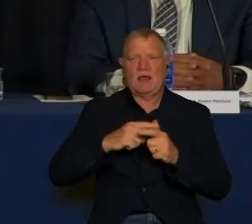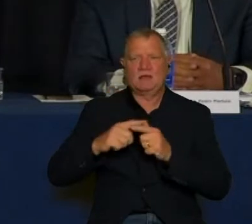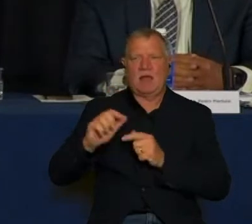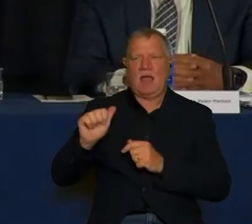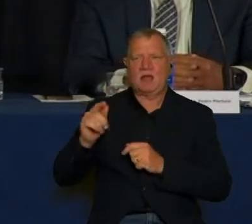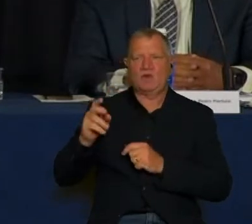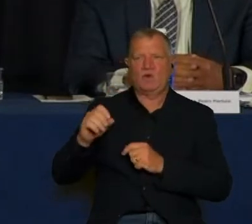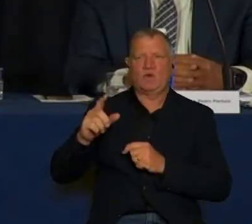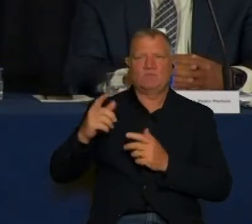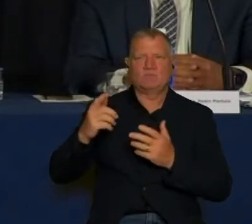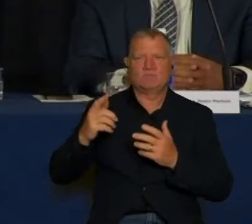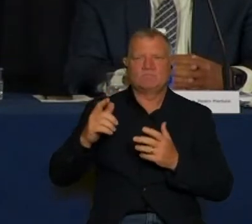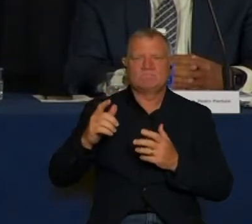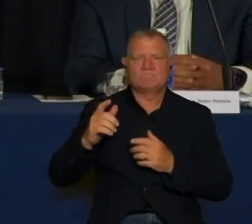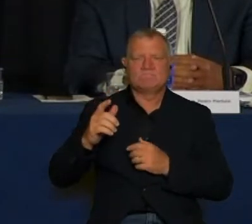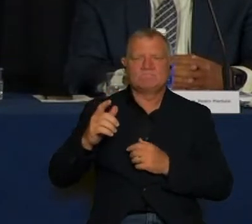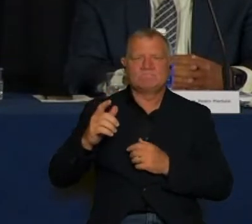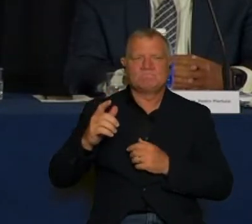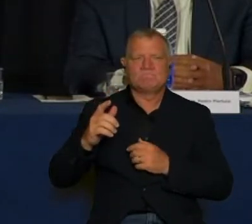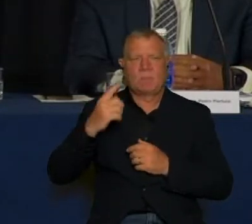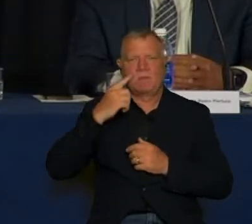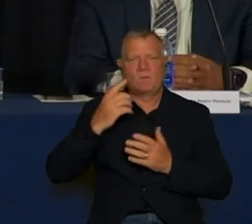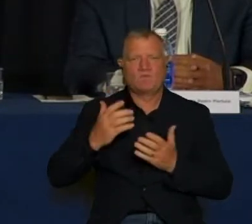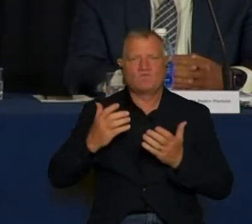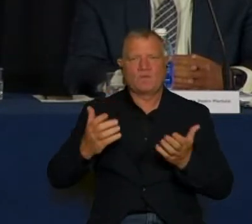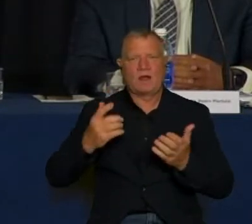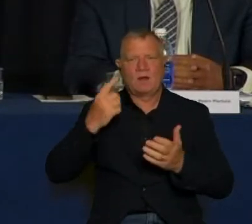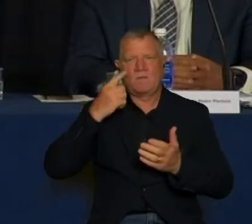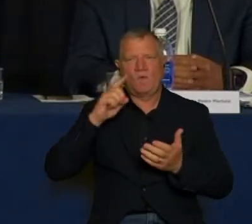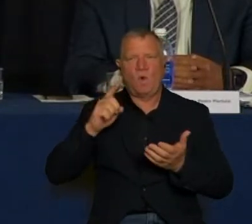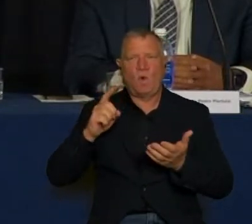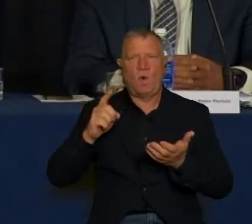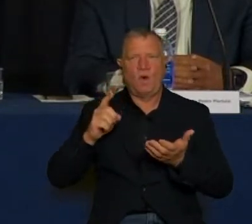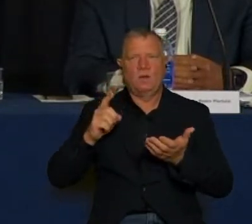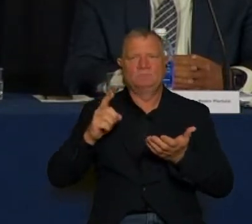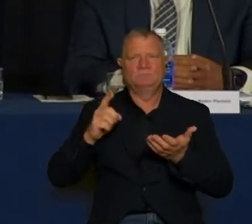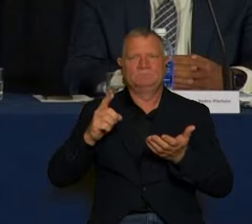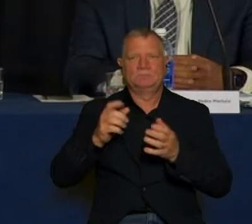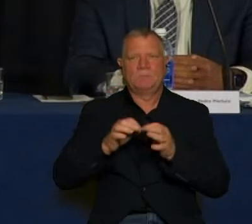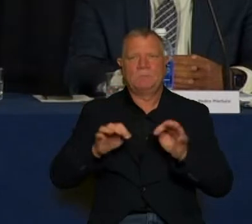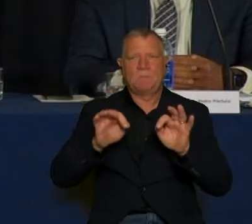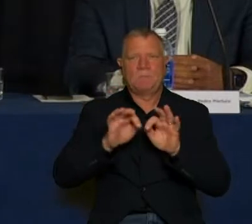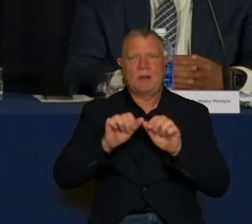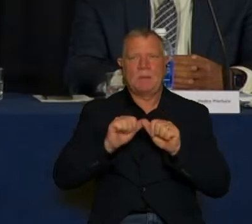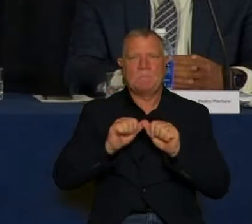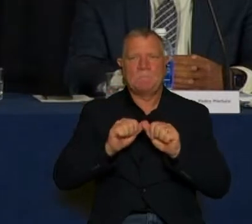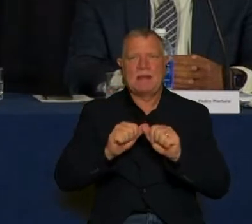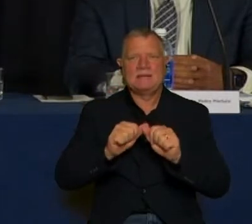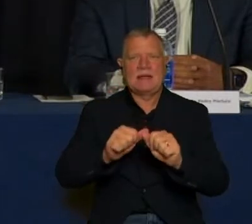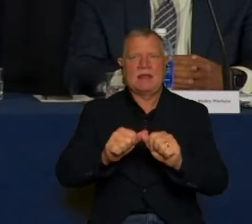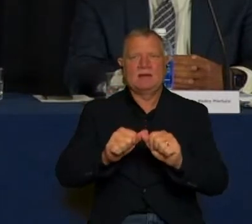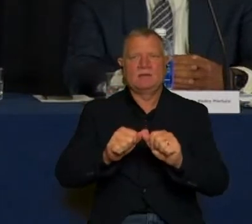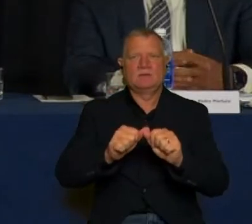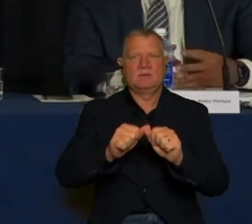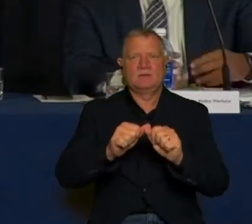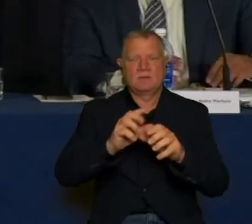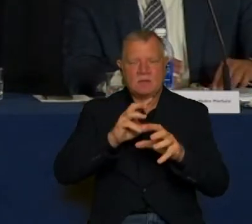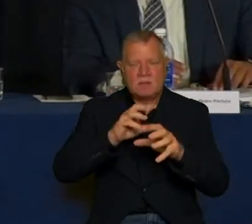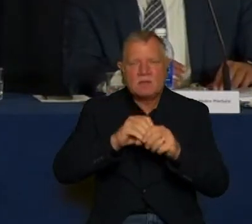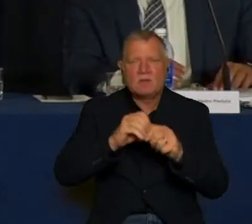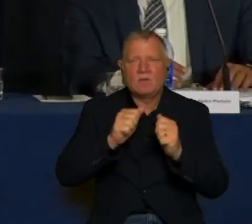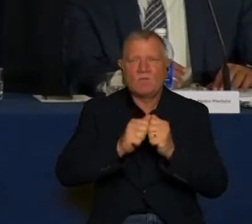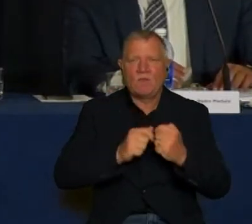Antonio, gracias for raising the issue about the importance of maintaining the integrity